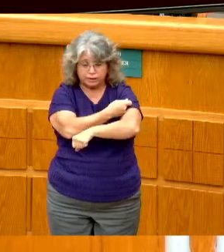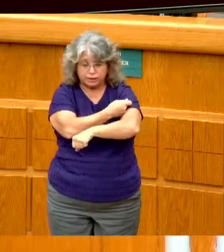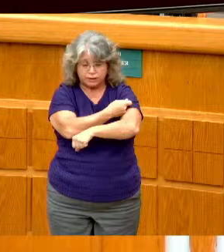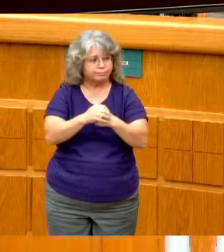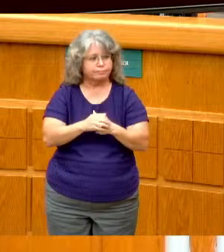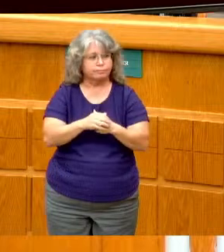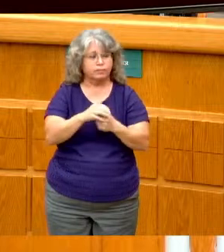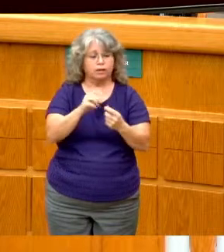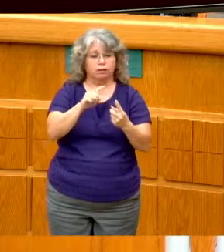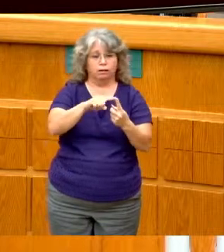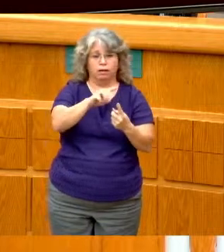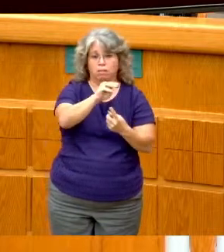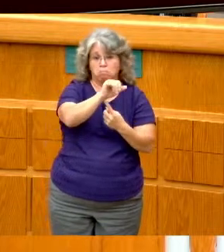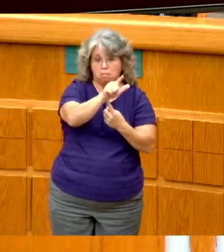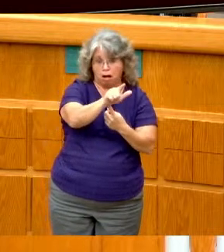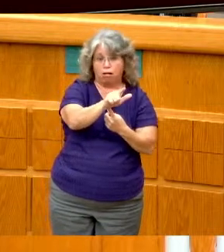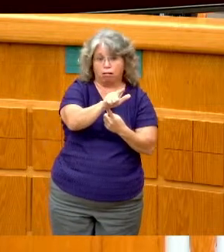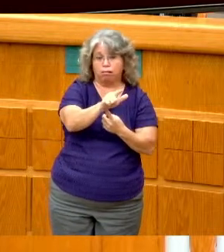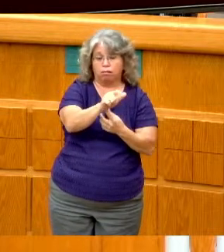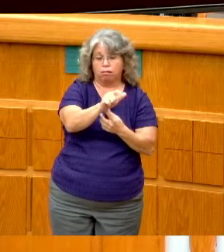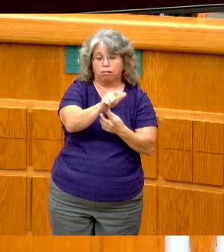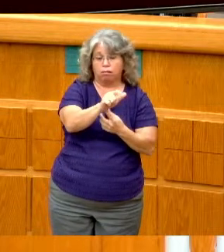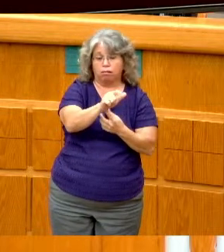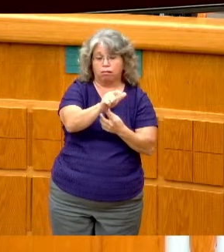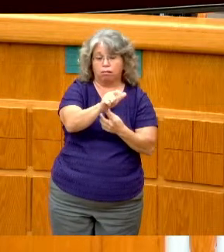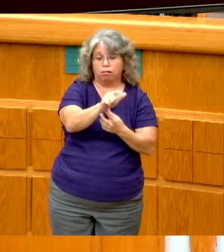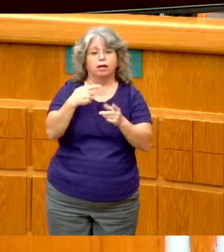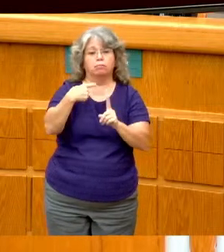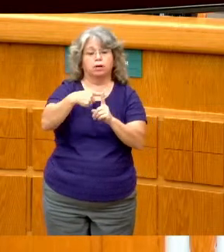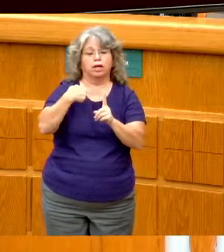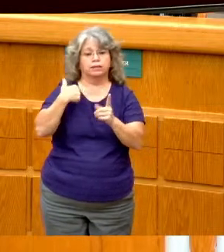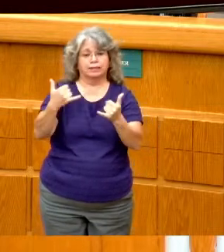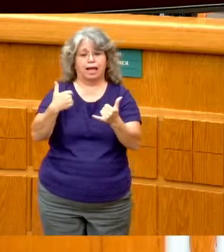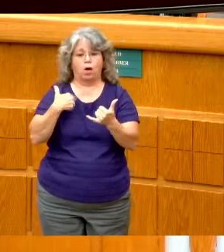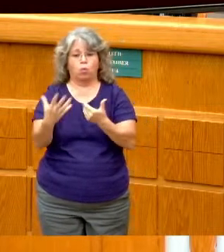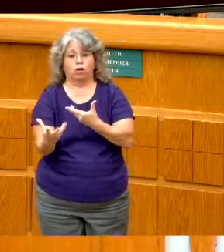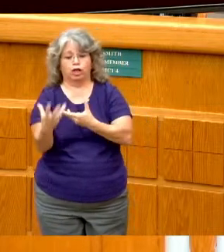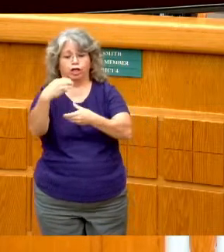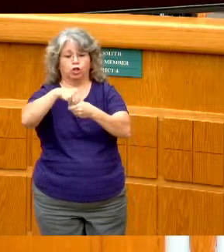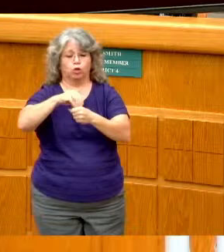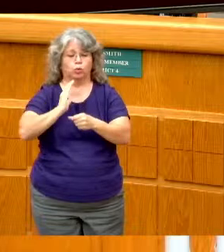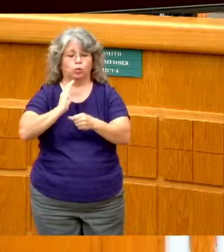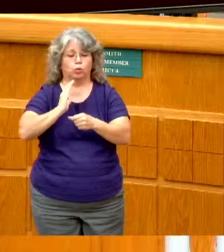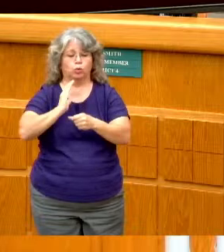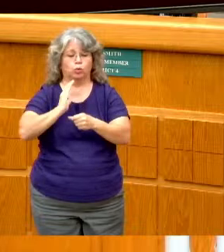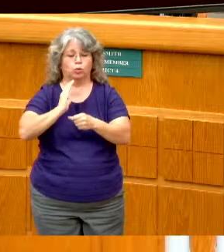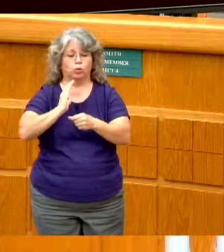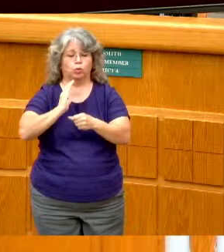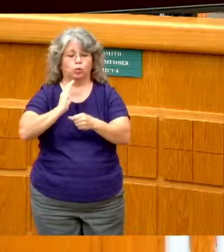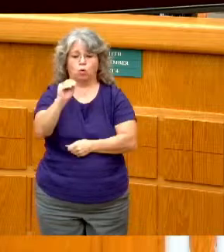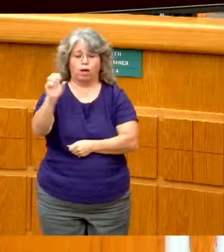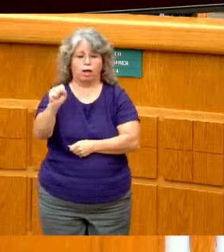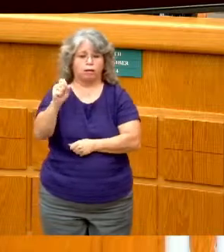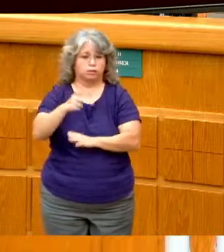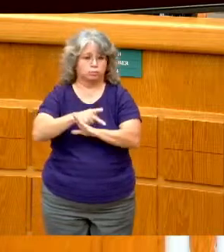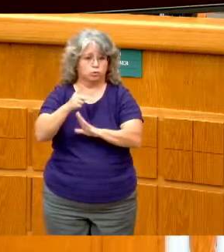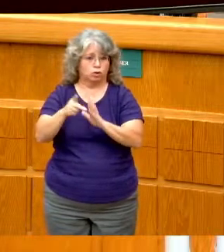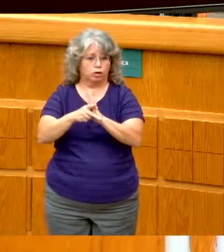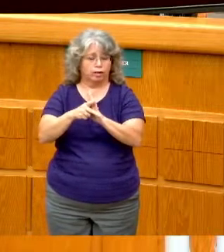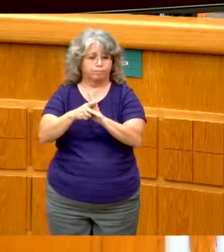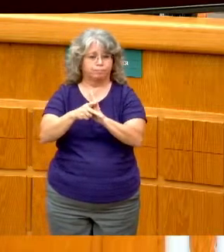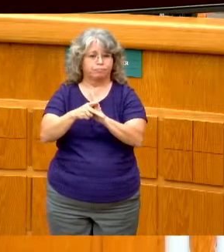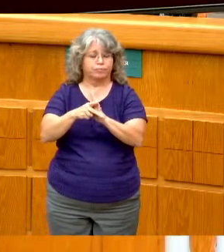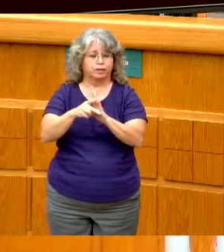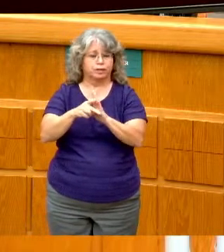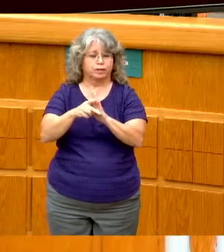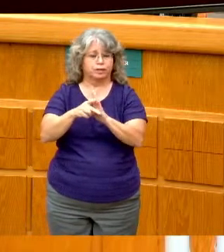that. And number two, expanding our SOS program to include those who don't have transportation or need that